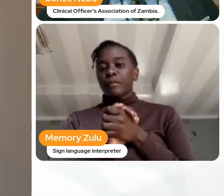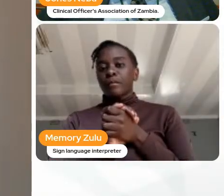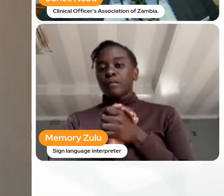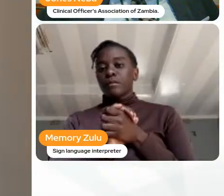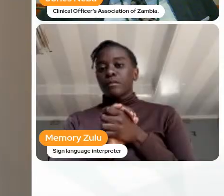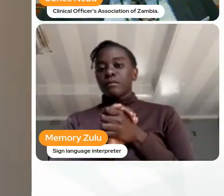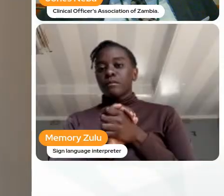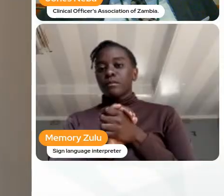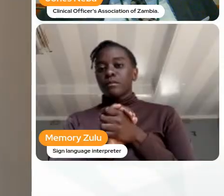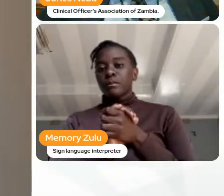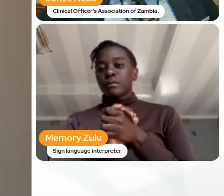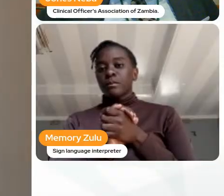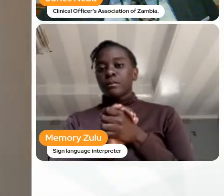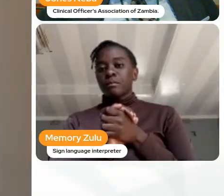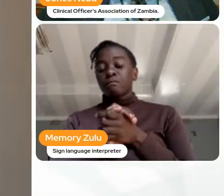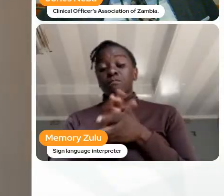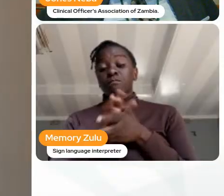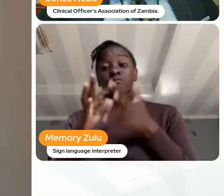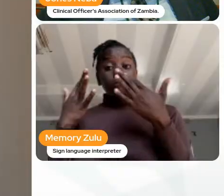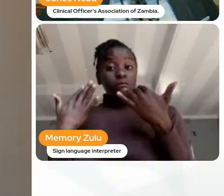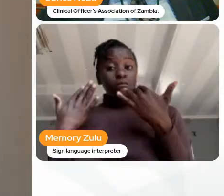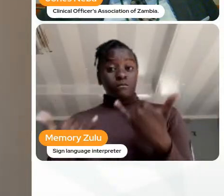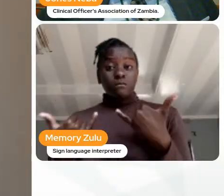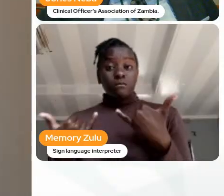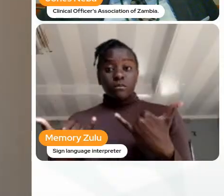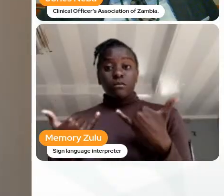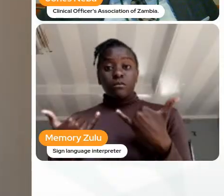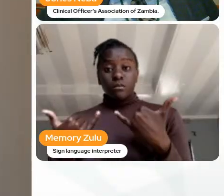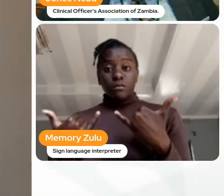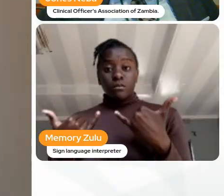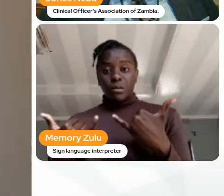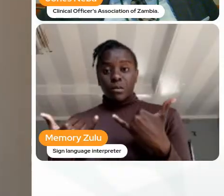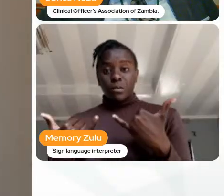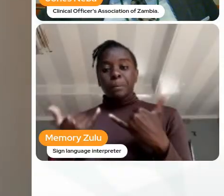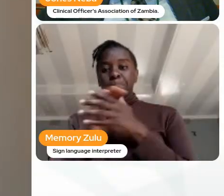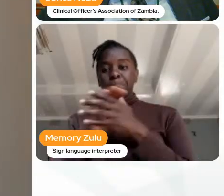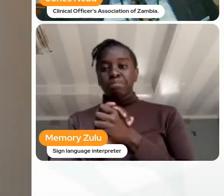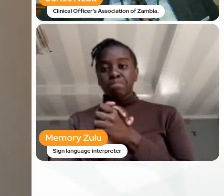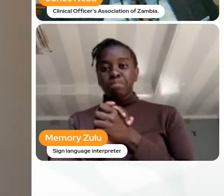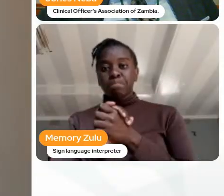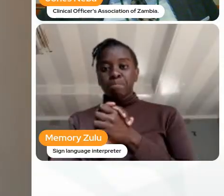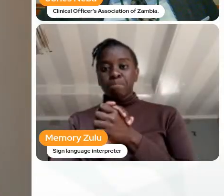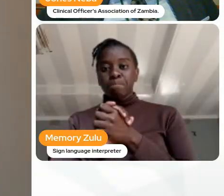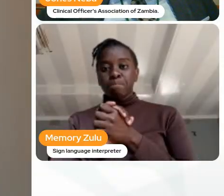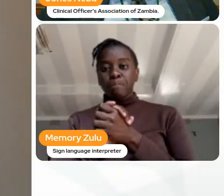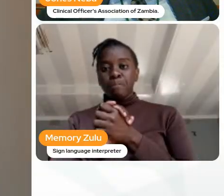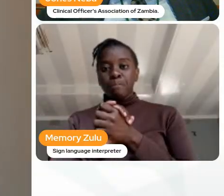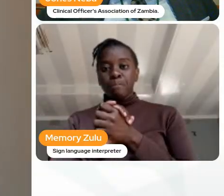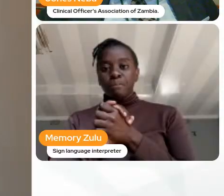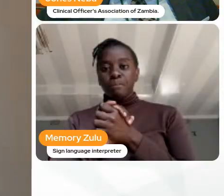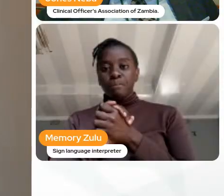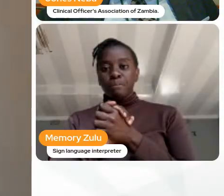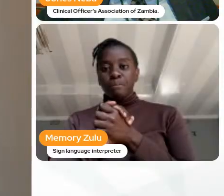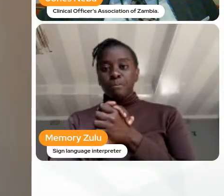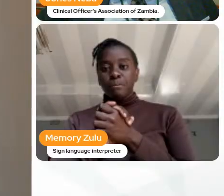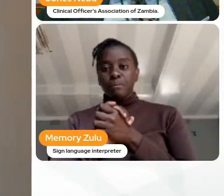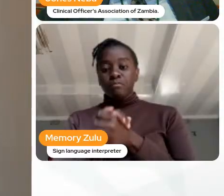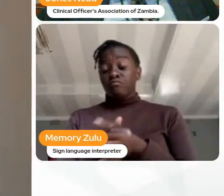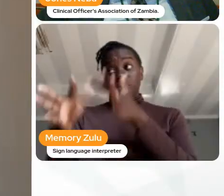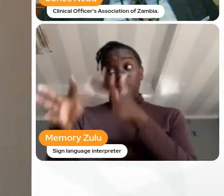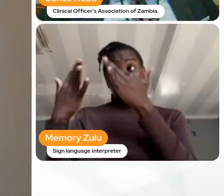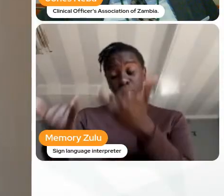of cases, like new infections that are coming up, especially amongst young people and